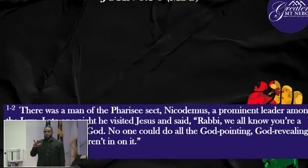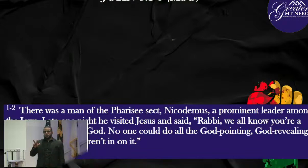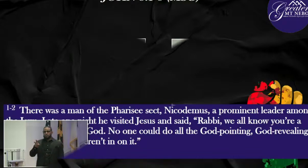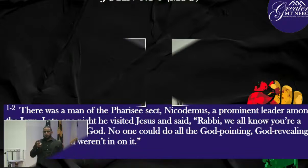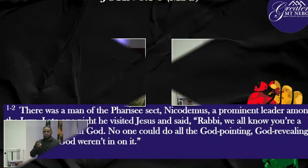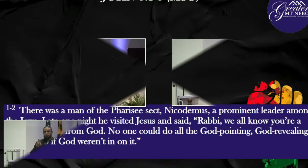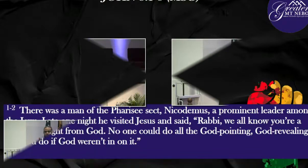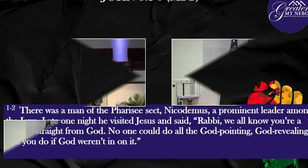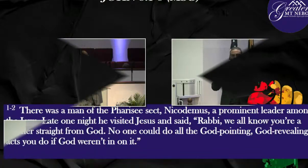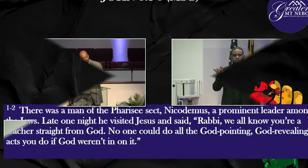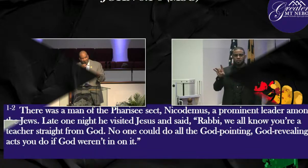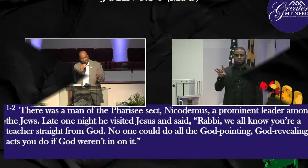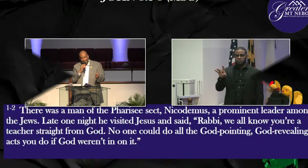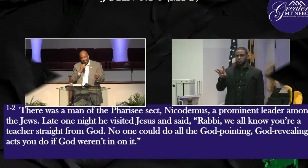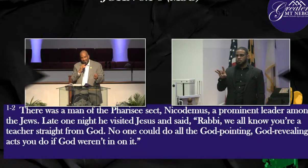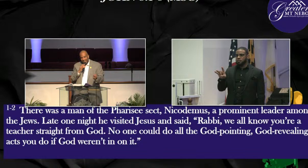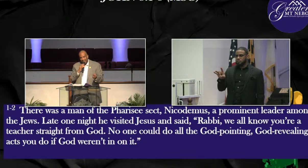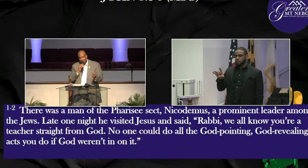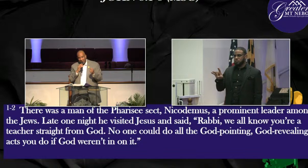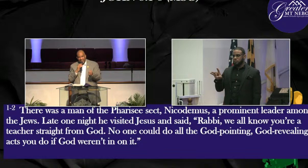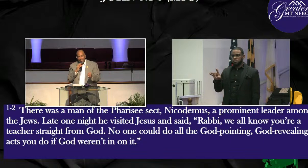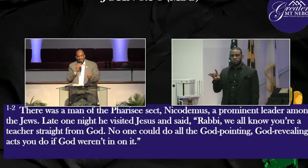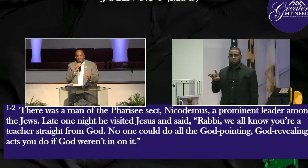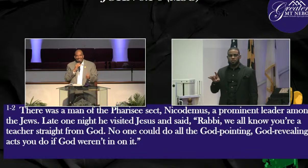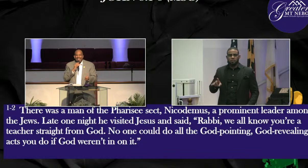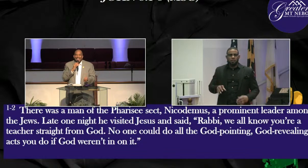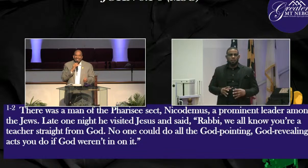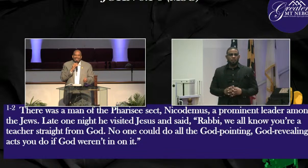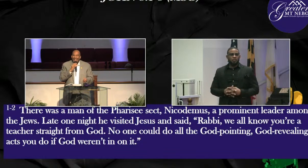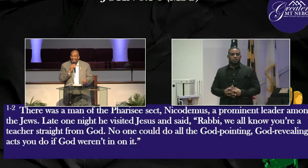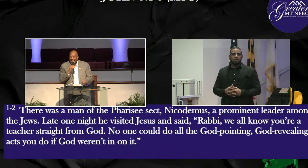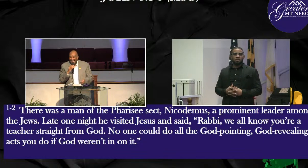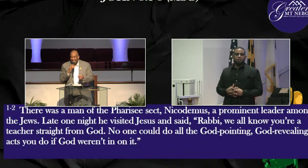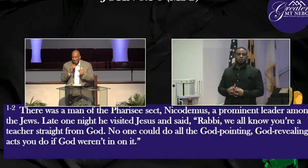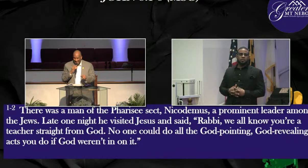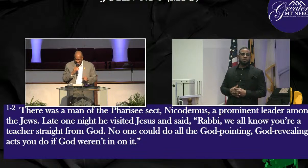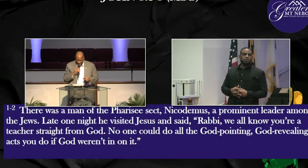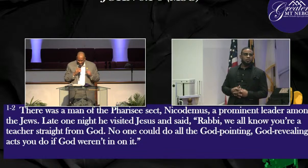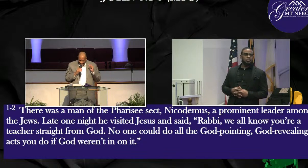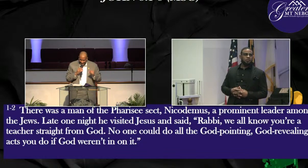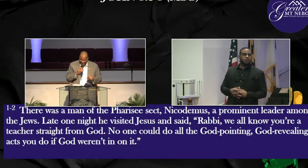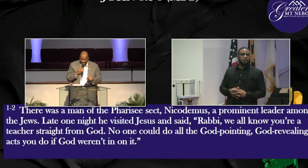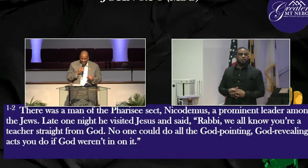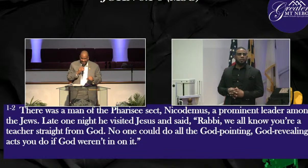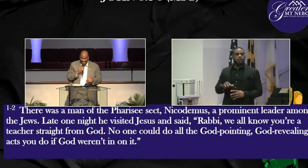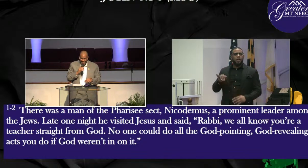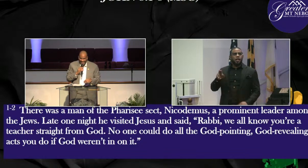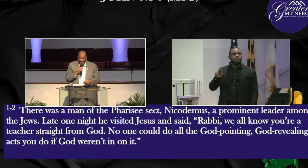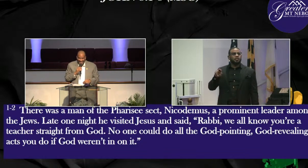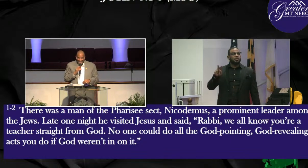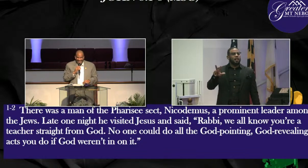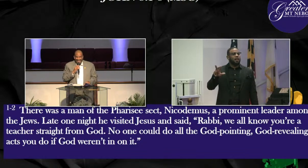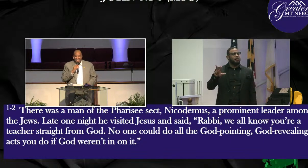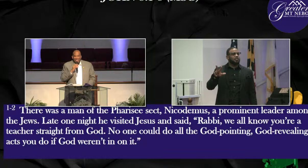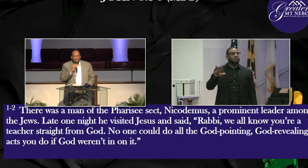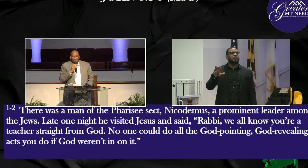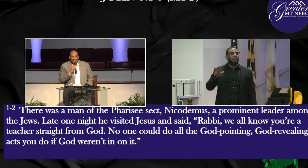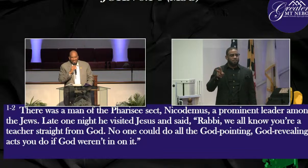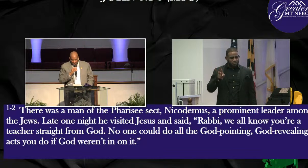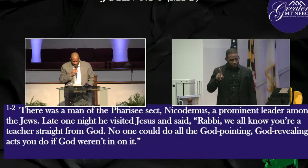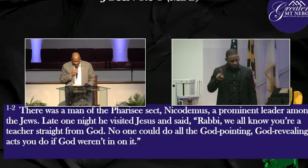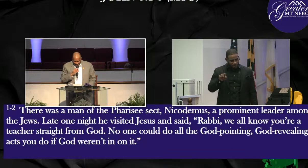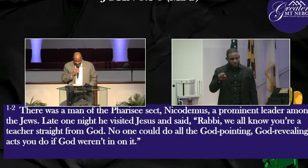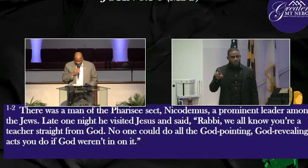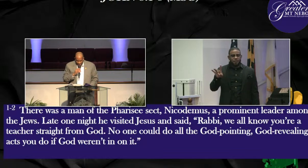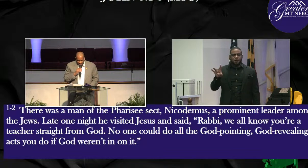baptism person let me know that he had turned to the page in the Bible. John 3,